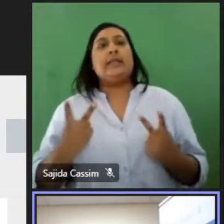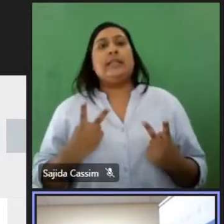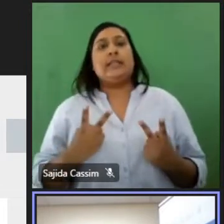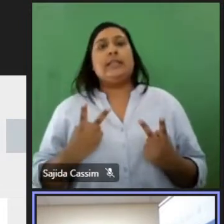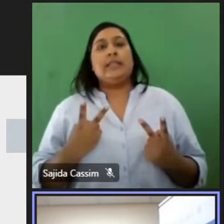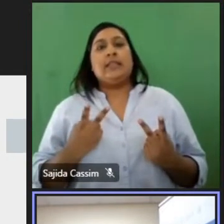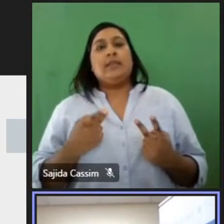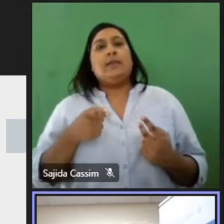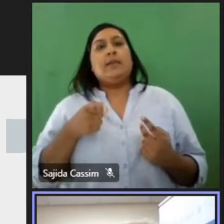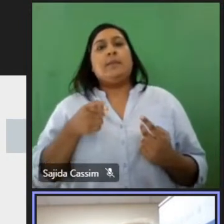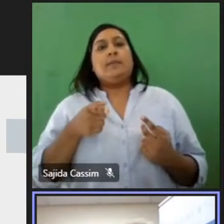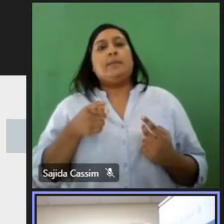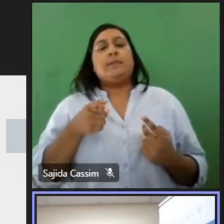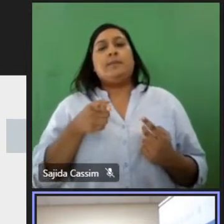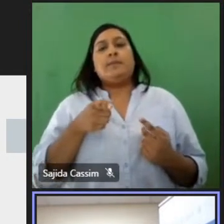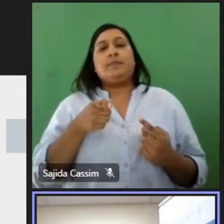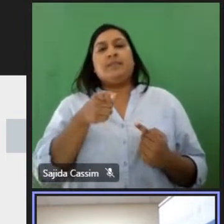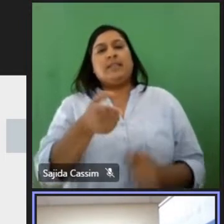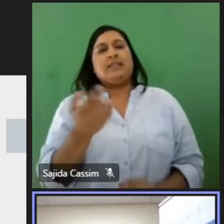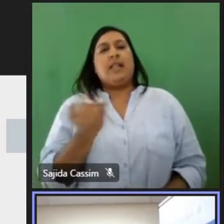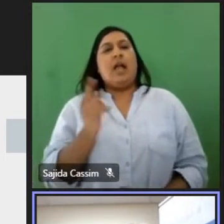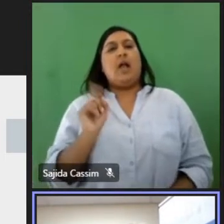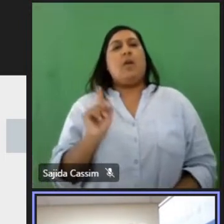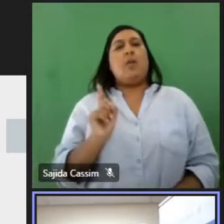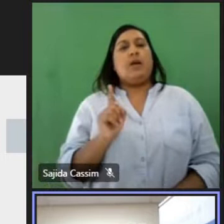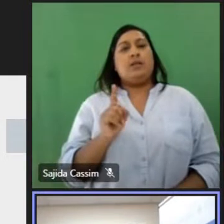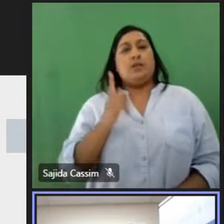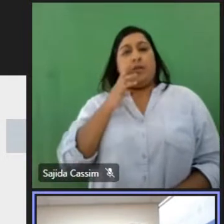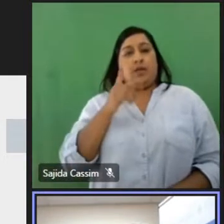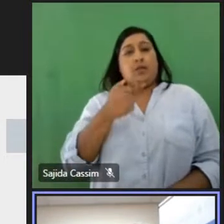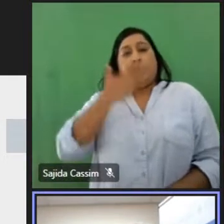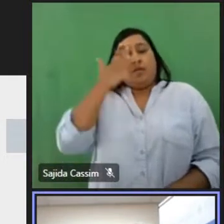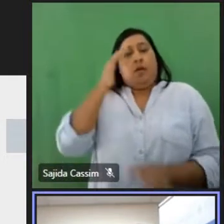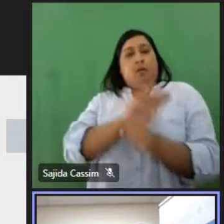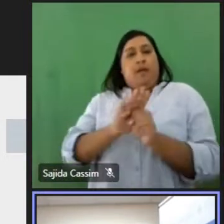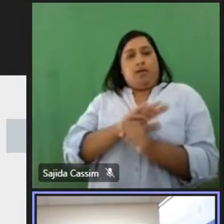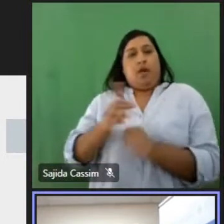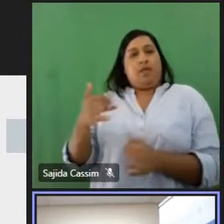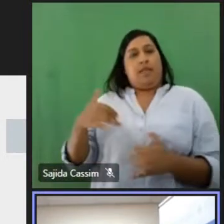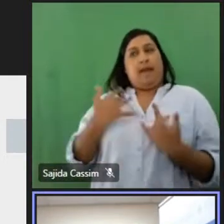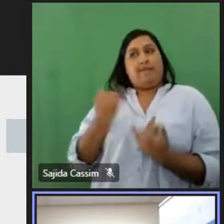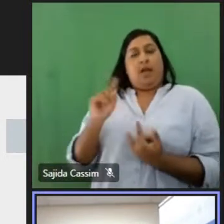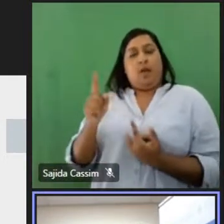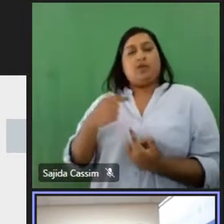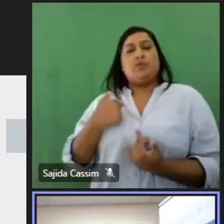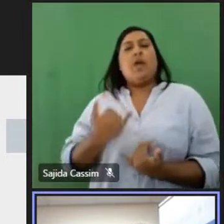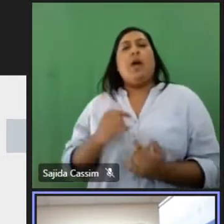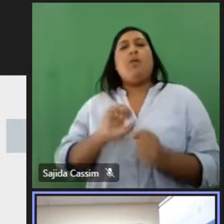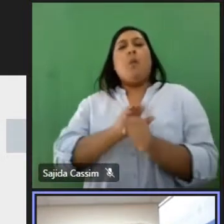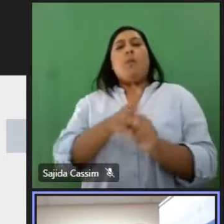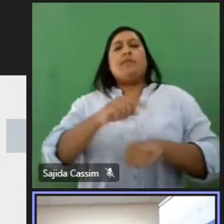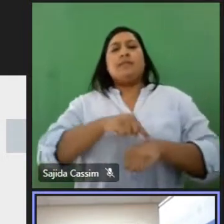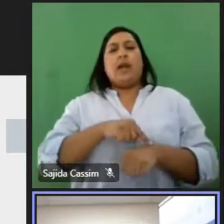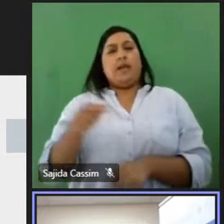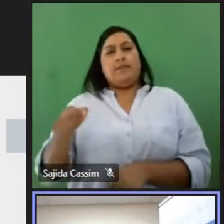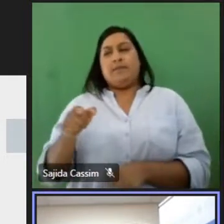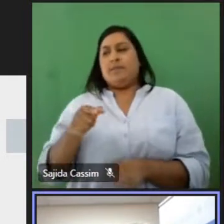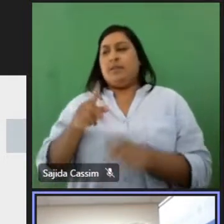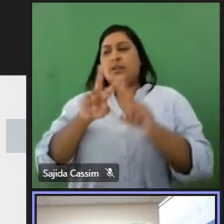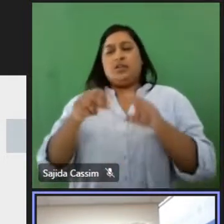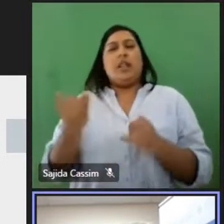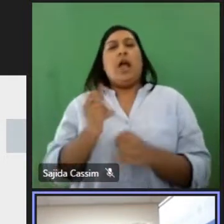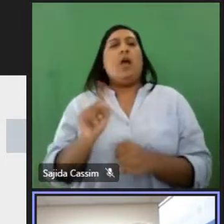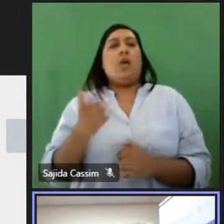what was that like under the COVID pandemic. So in order to do so, we wanted to describe the impact of the